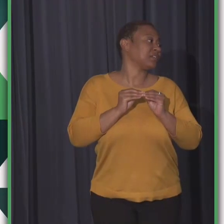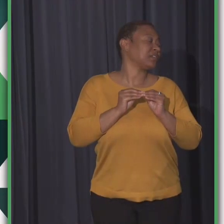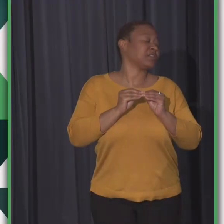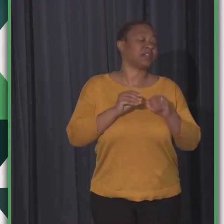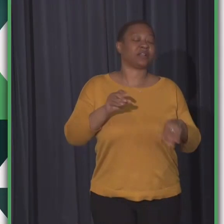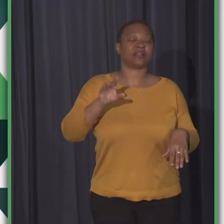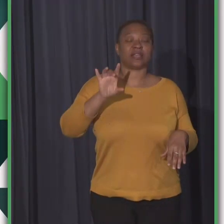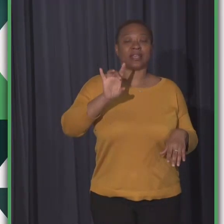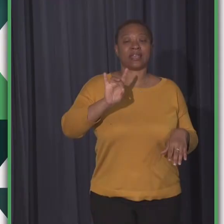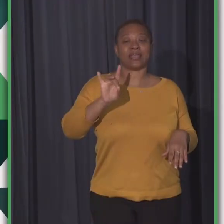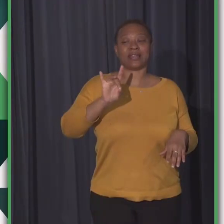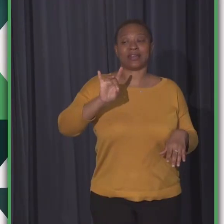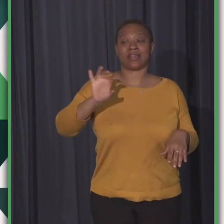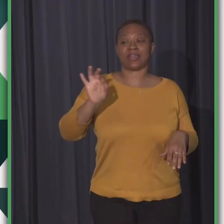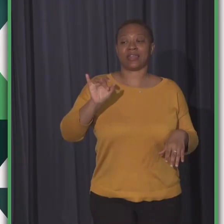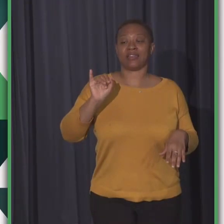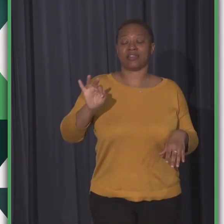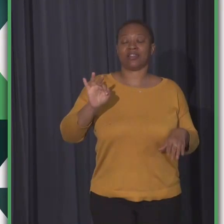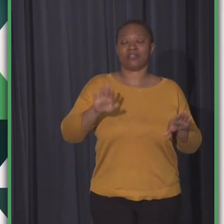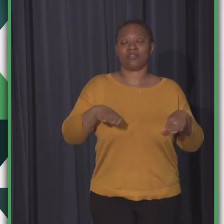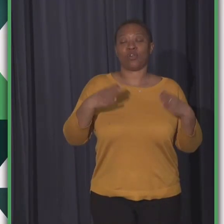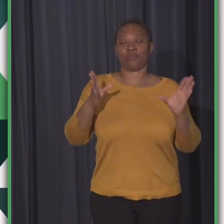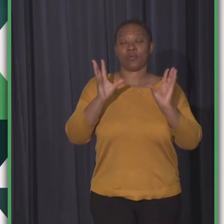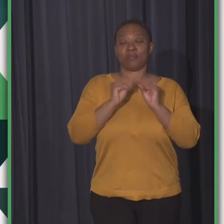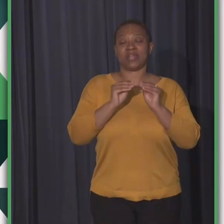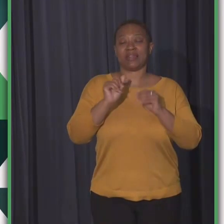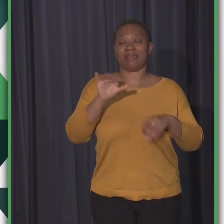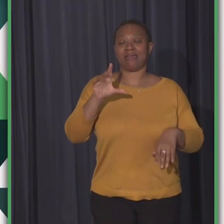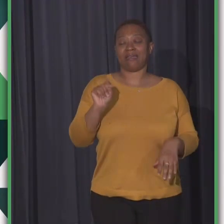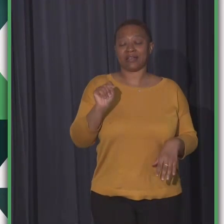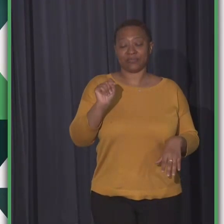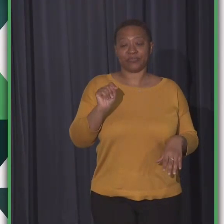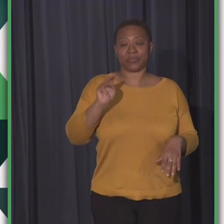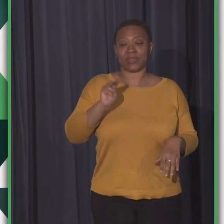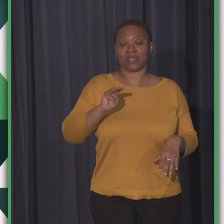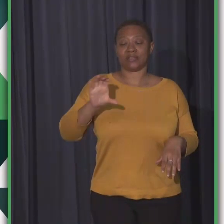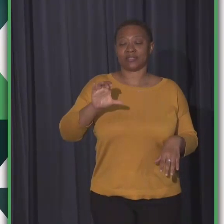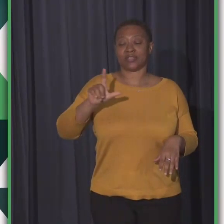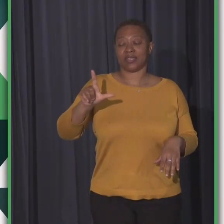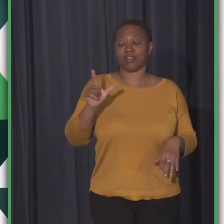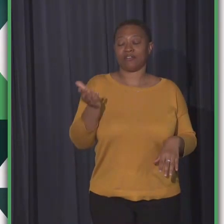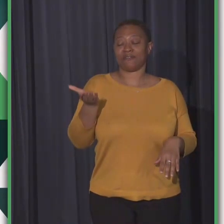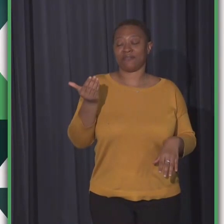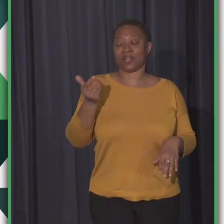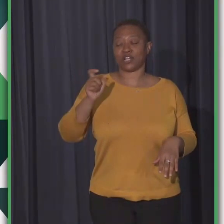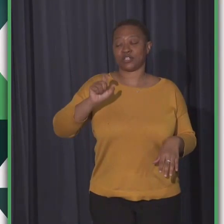Section 8F of the Open Meetings Act, MCL